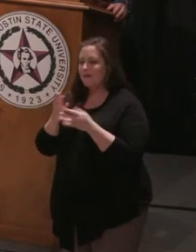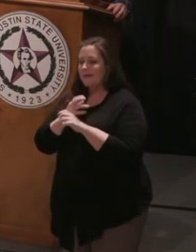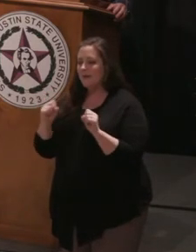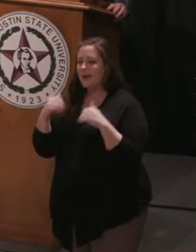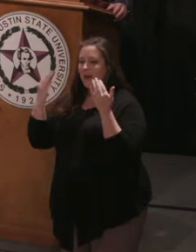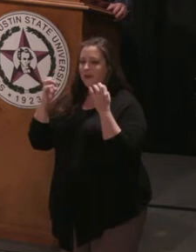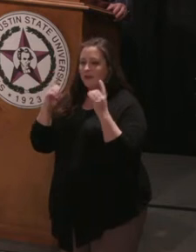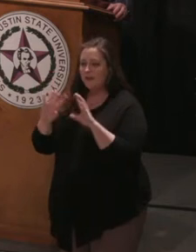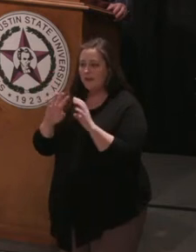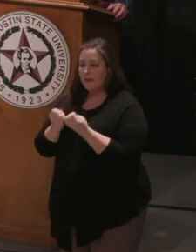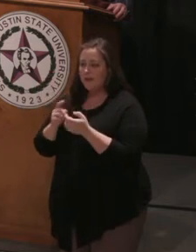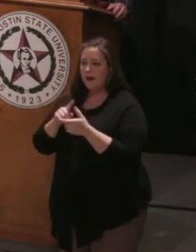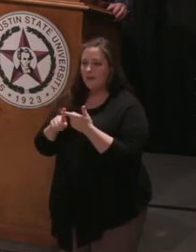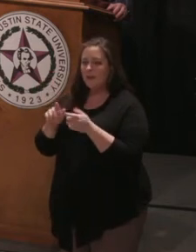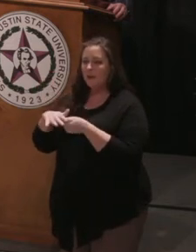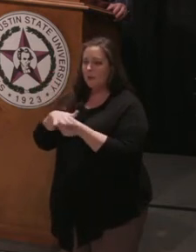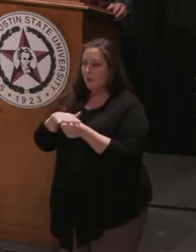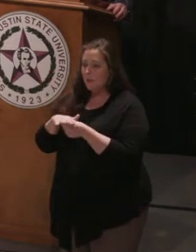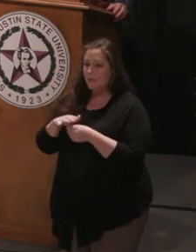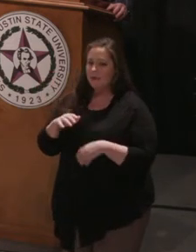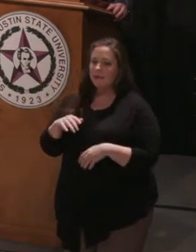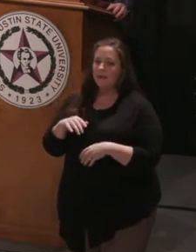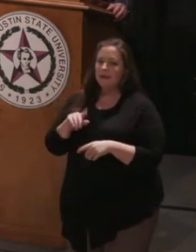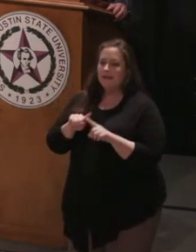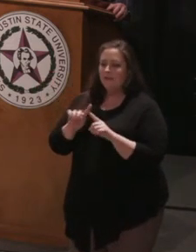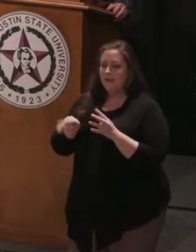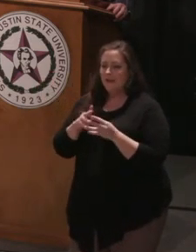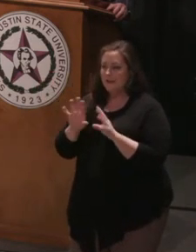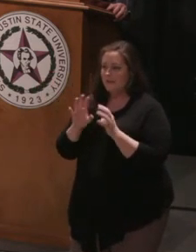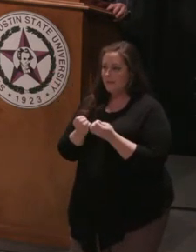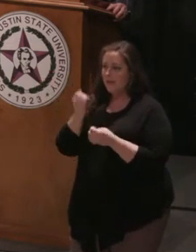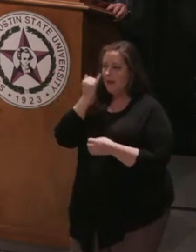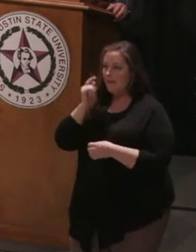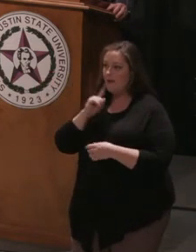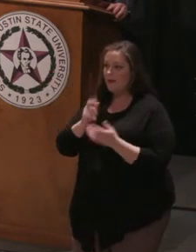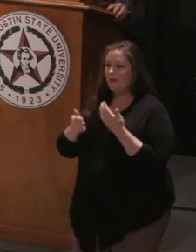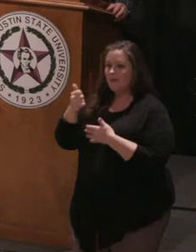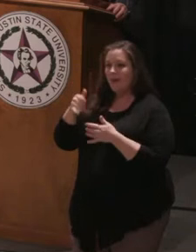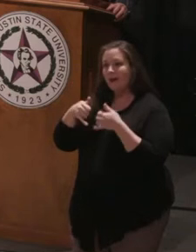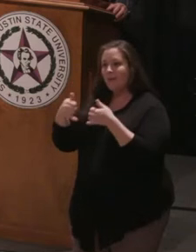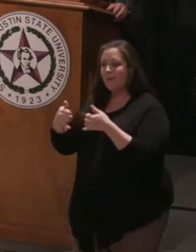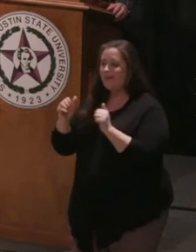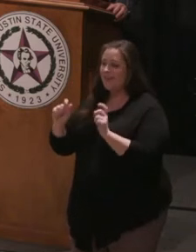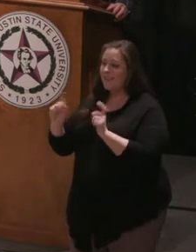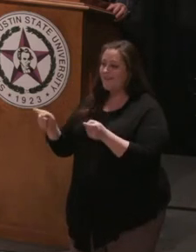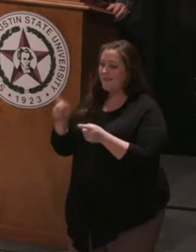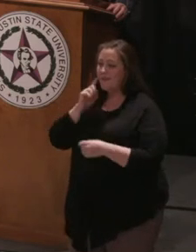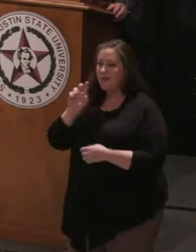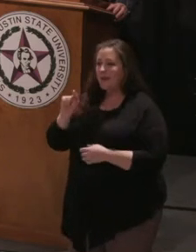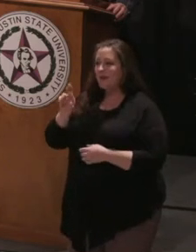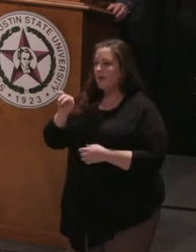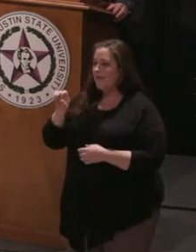Committee, and the Local and Consent Calendars Committee. If there is a prestigious award to give,